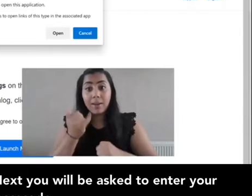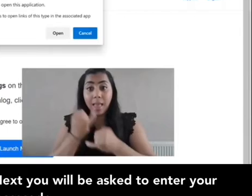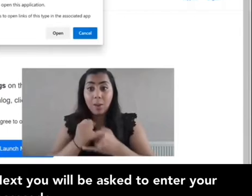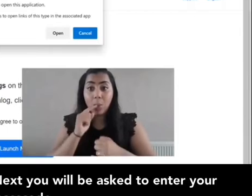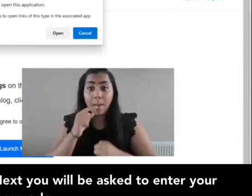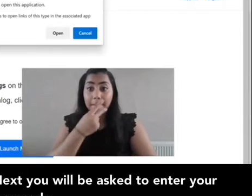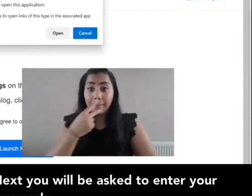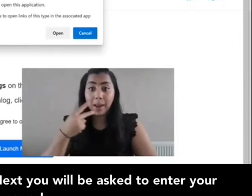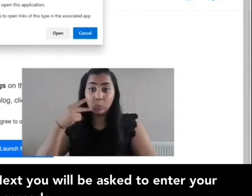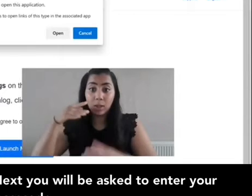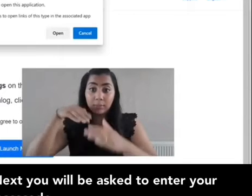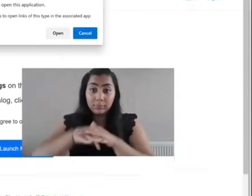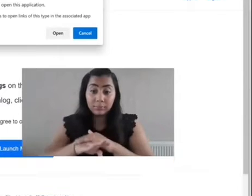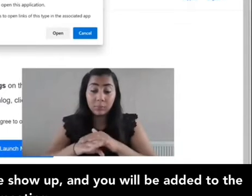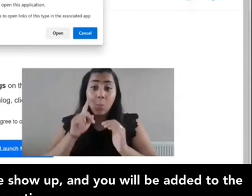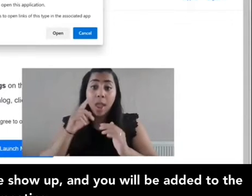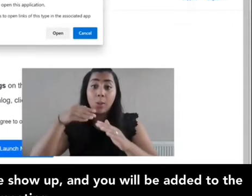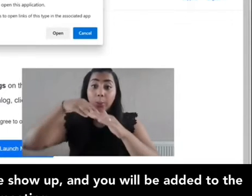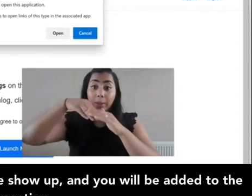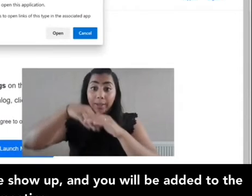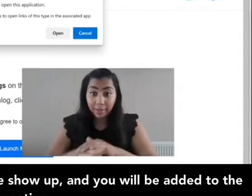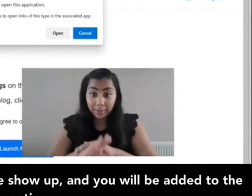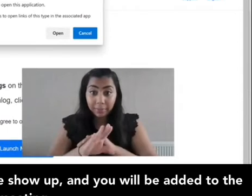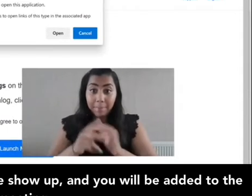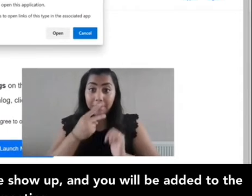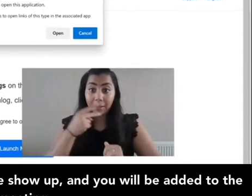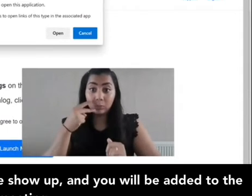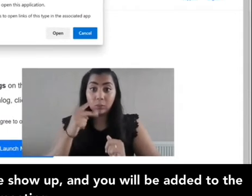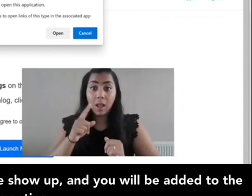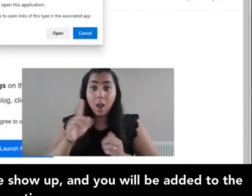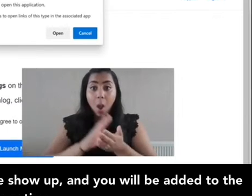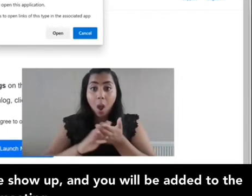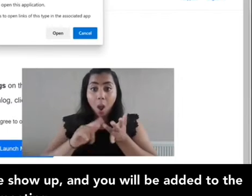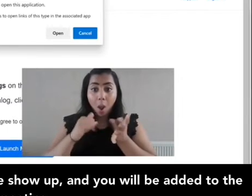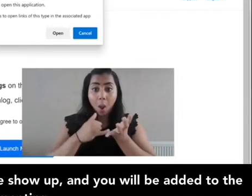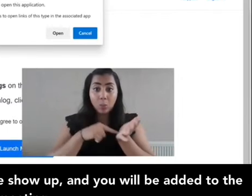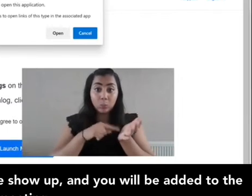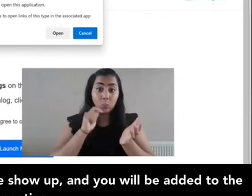After entering your name, next you will be asked to enter the passcode.